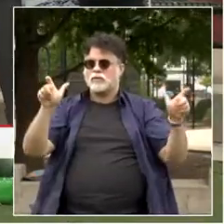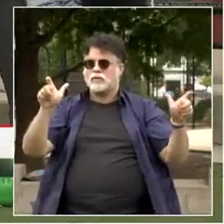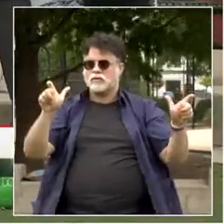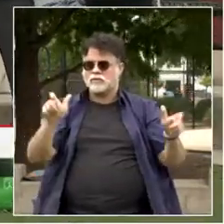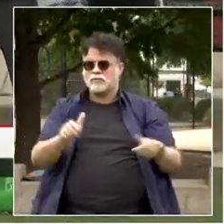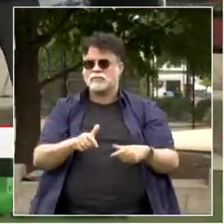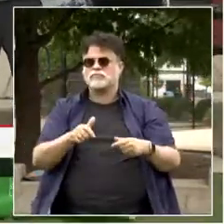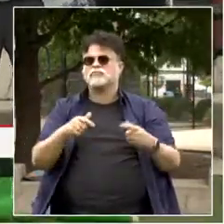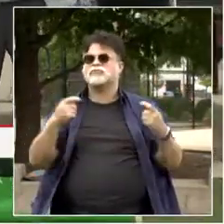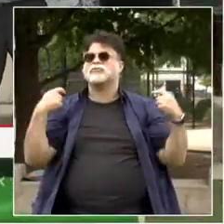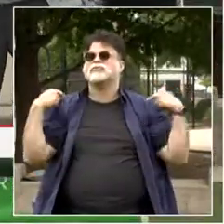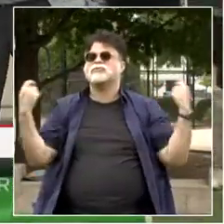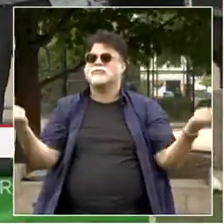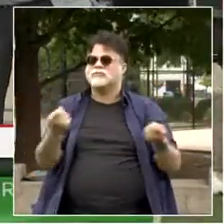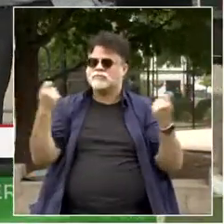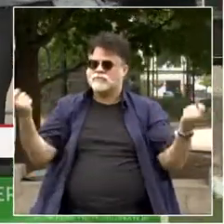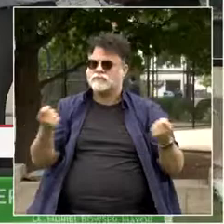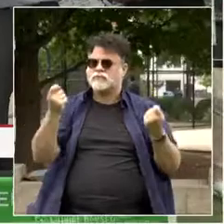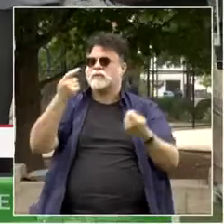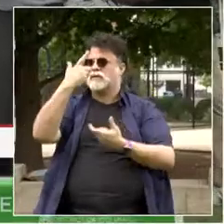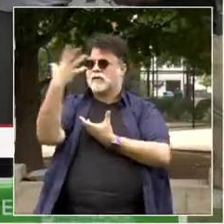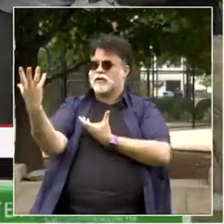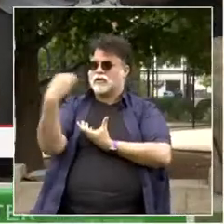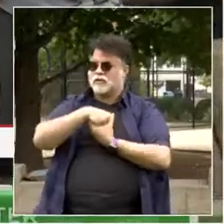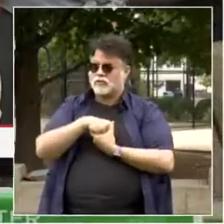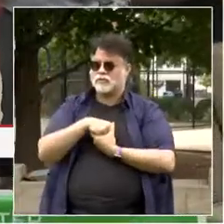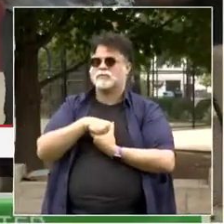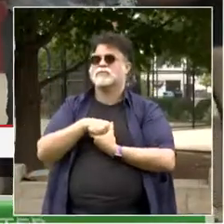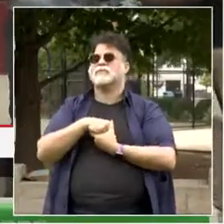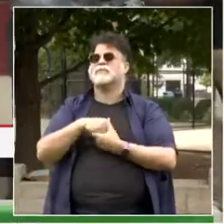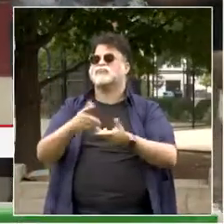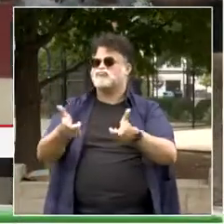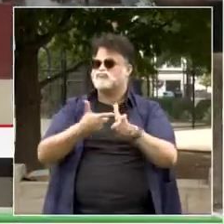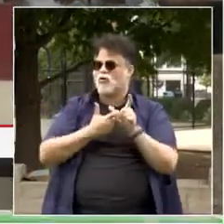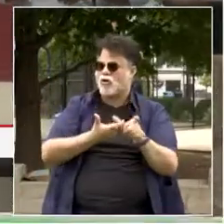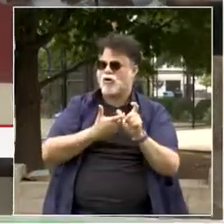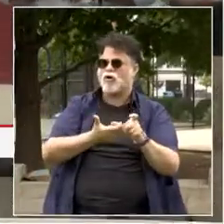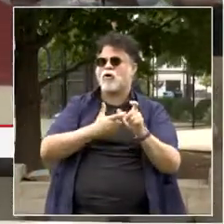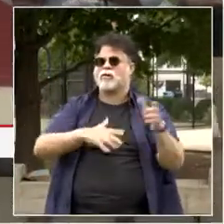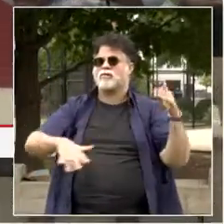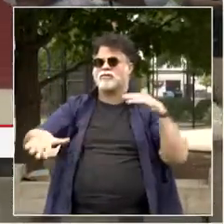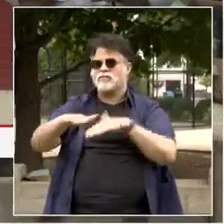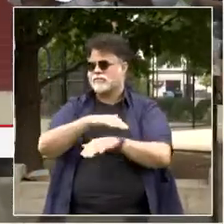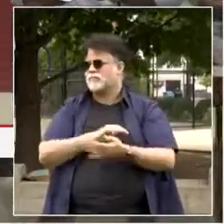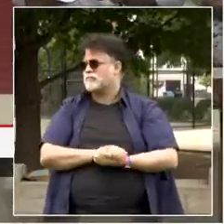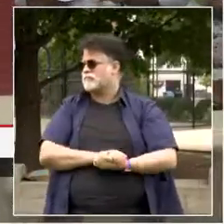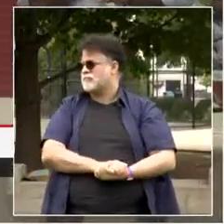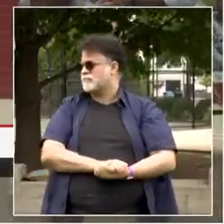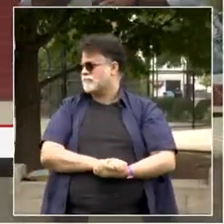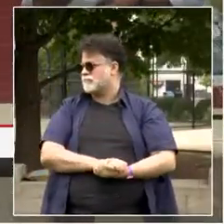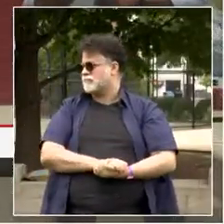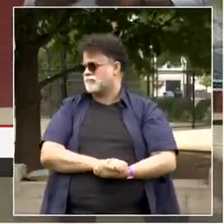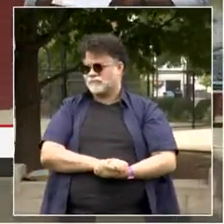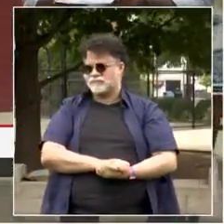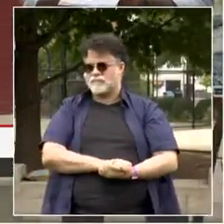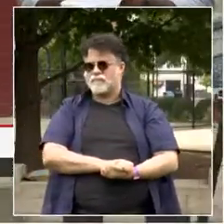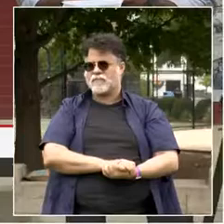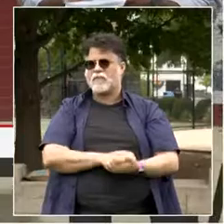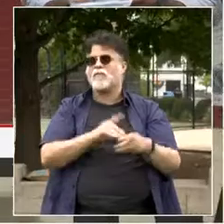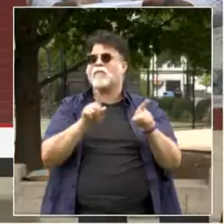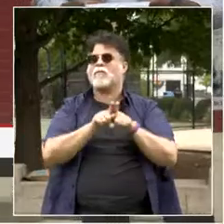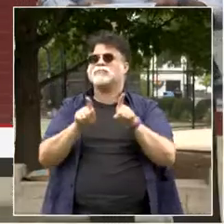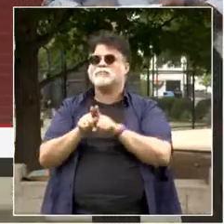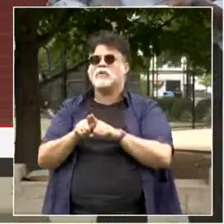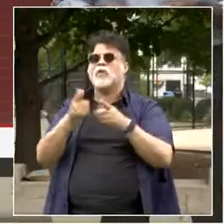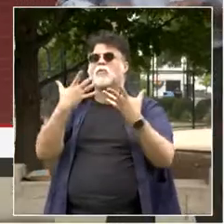and other things that are currently missing from our portfolio. I also want to recognize and thank your